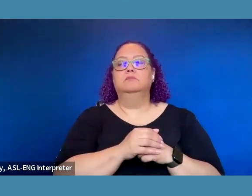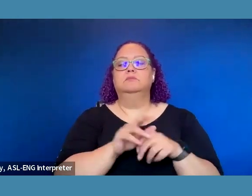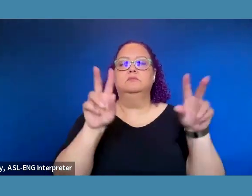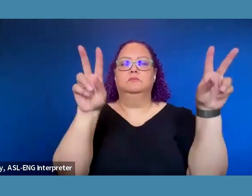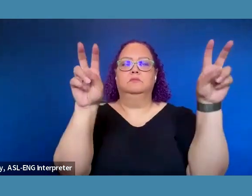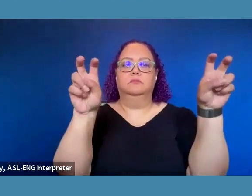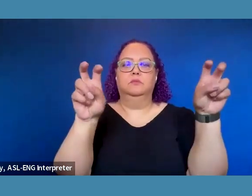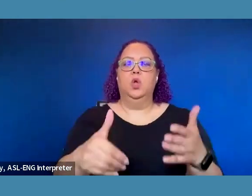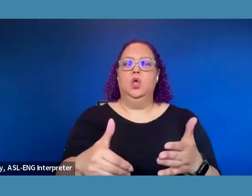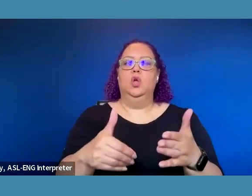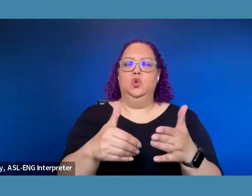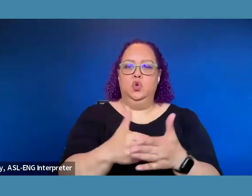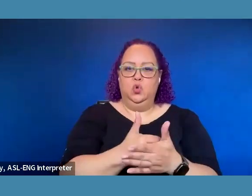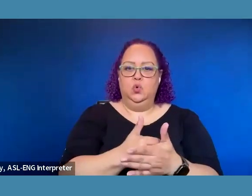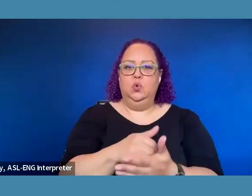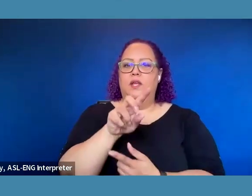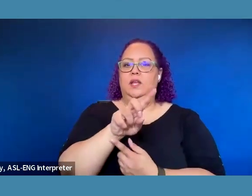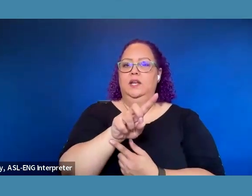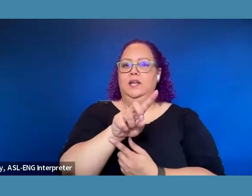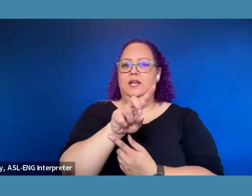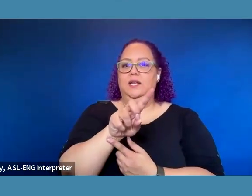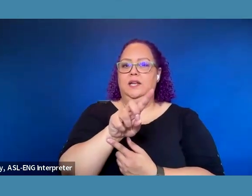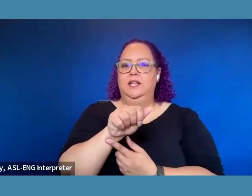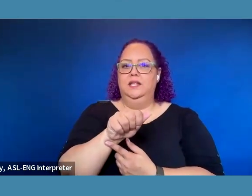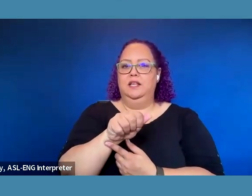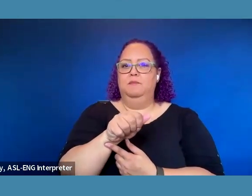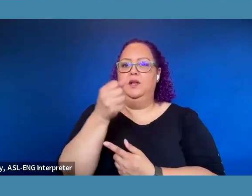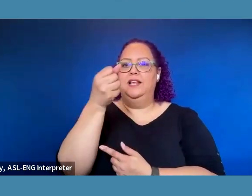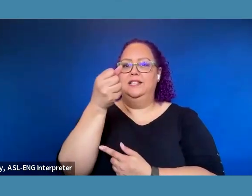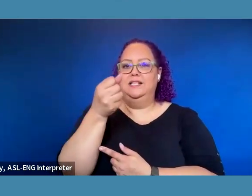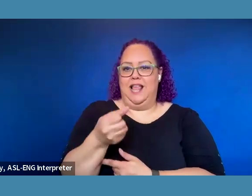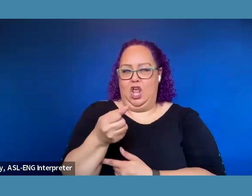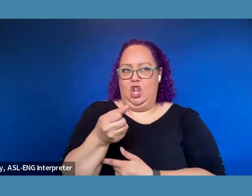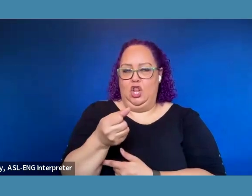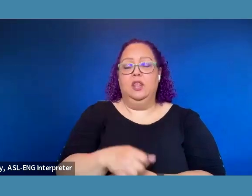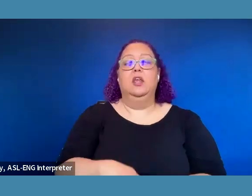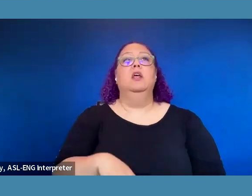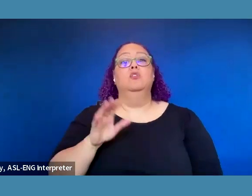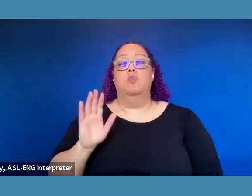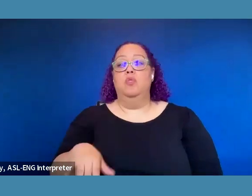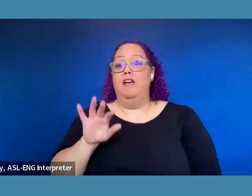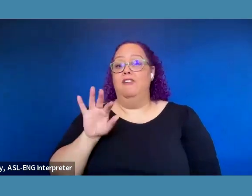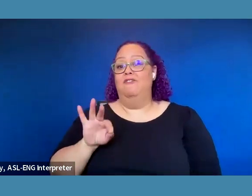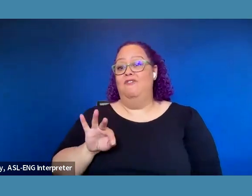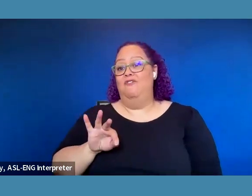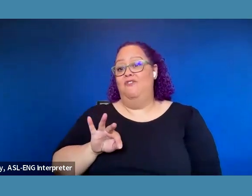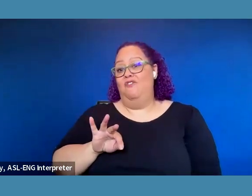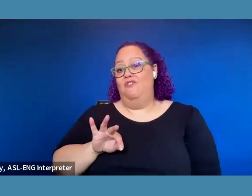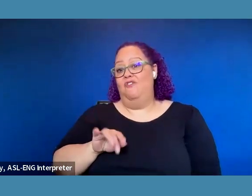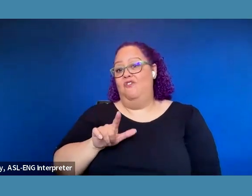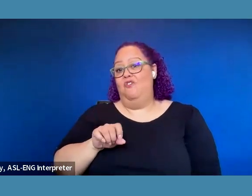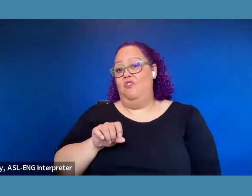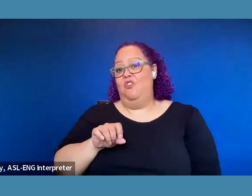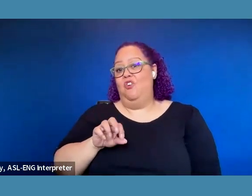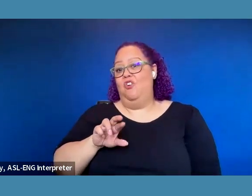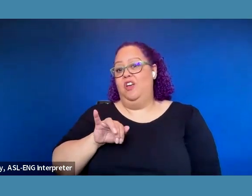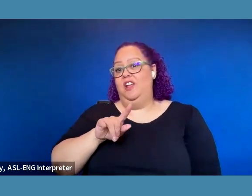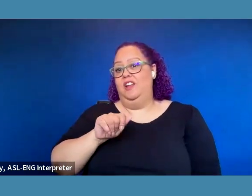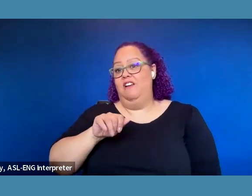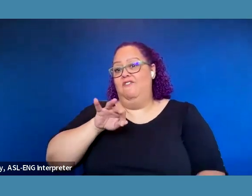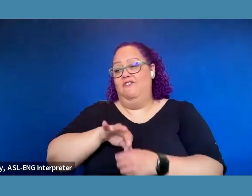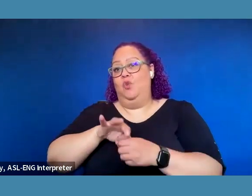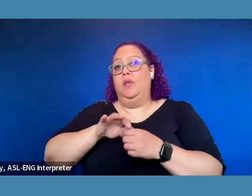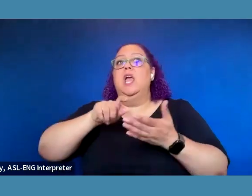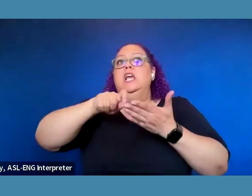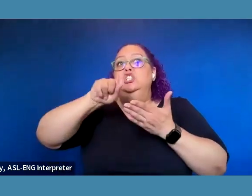voting checklist, which is really great as well. New Disabled South, along with AAPD, are doing